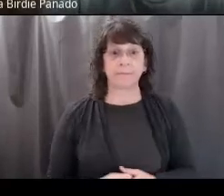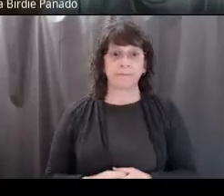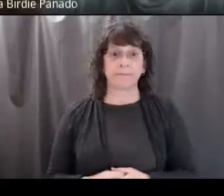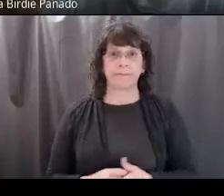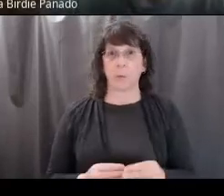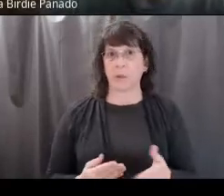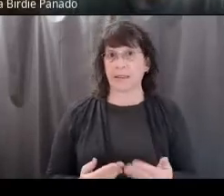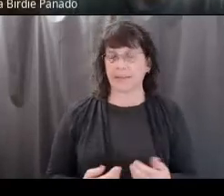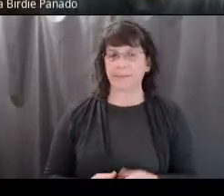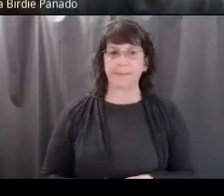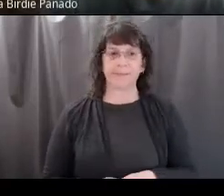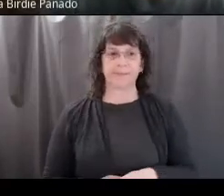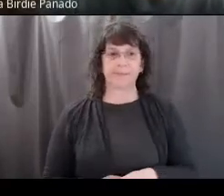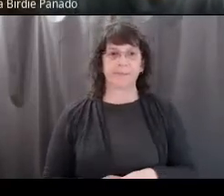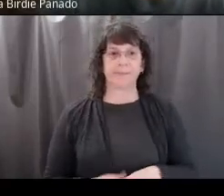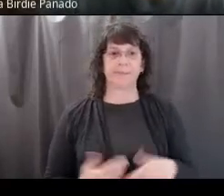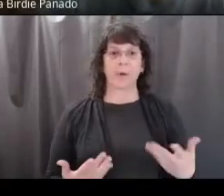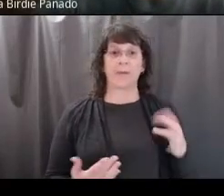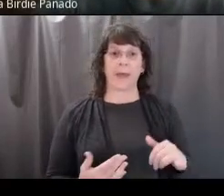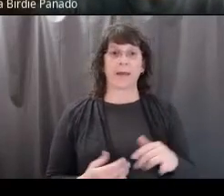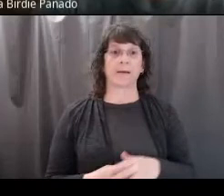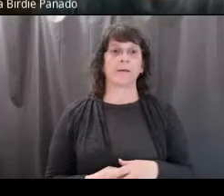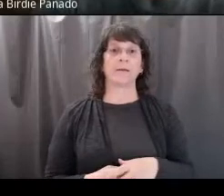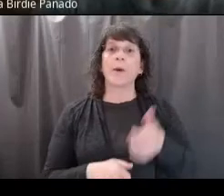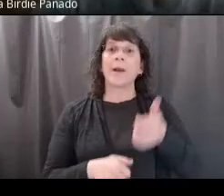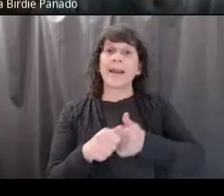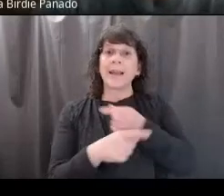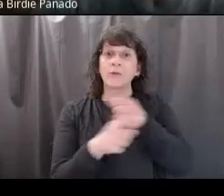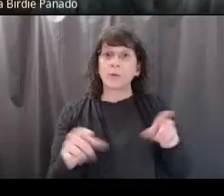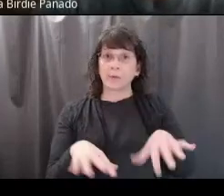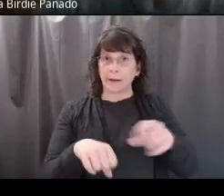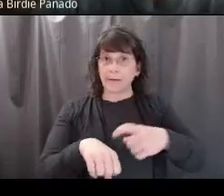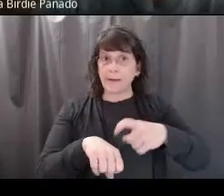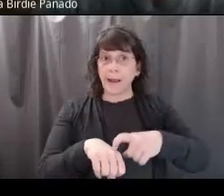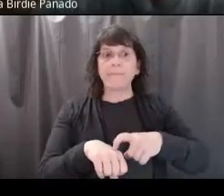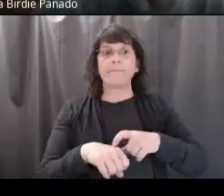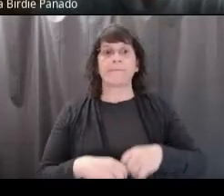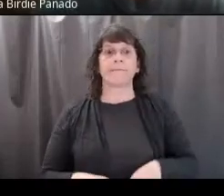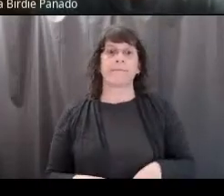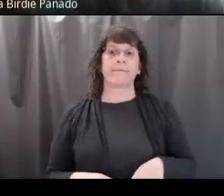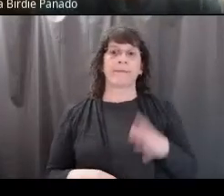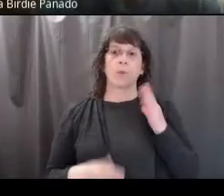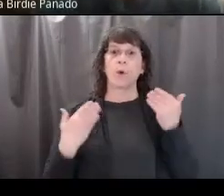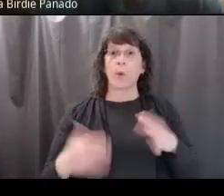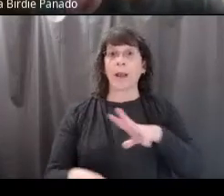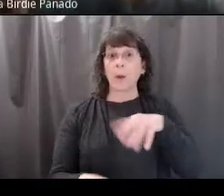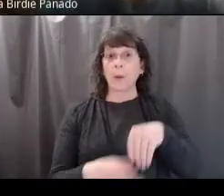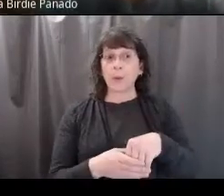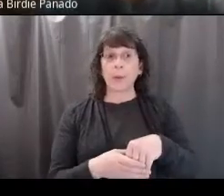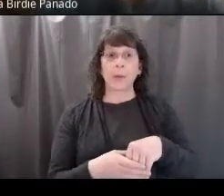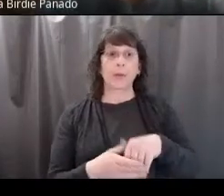easier. So we are going to each take some time and include